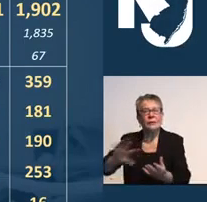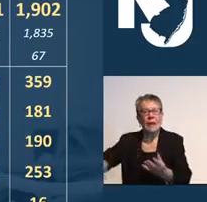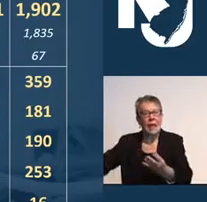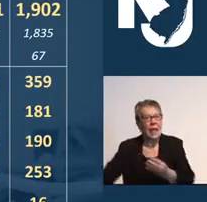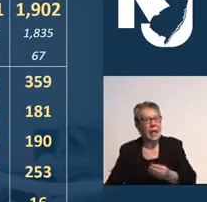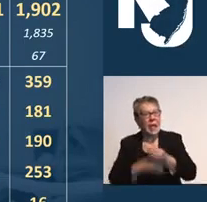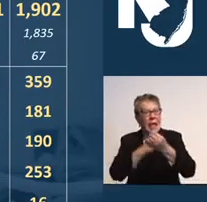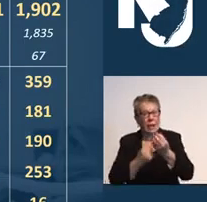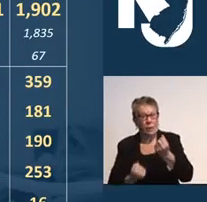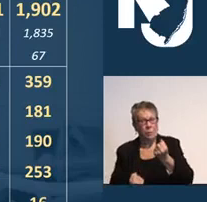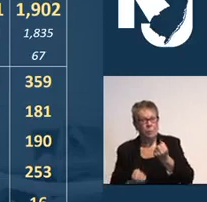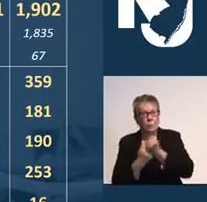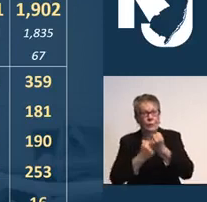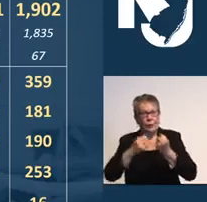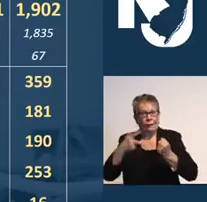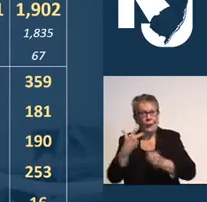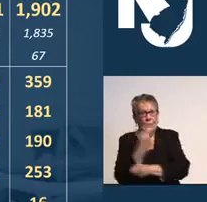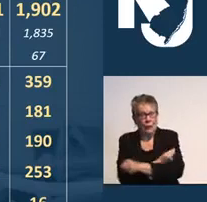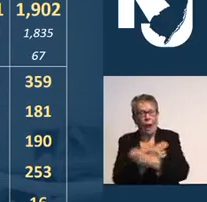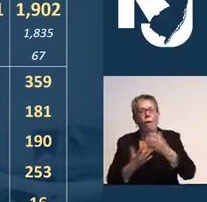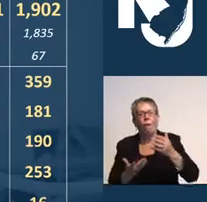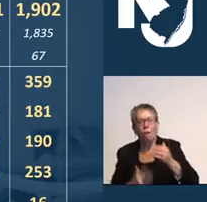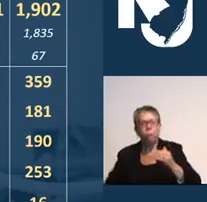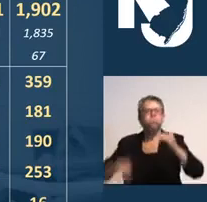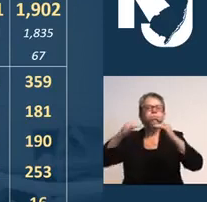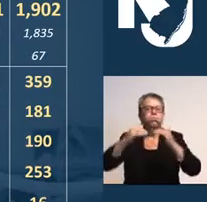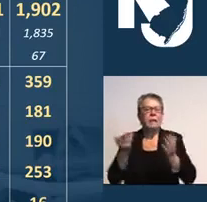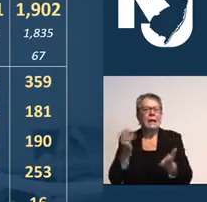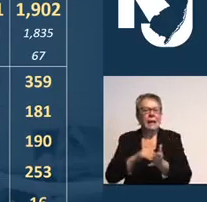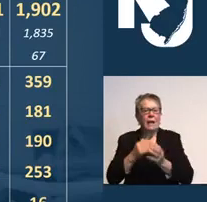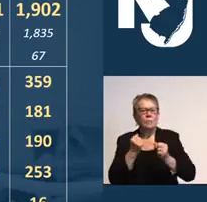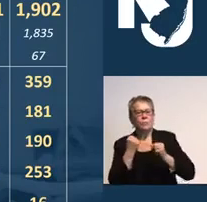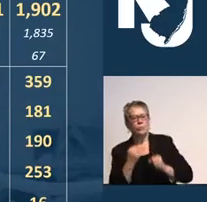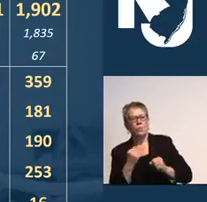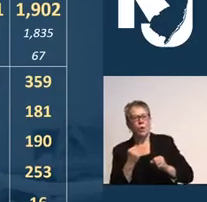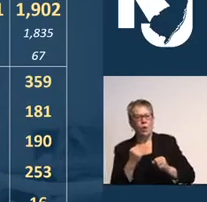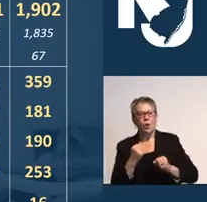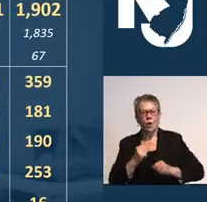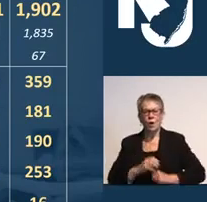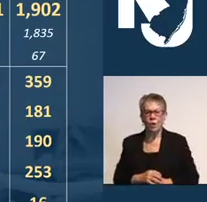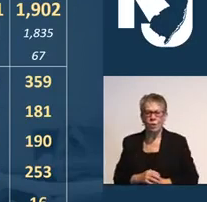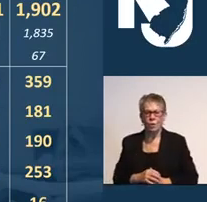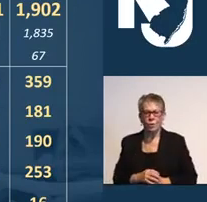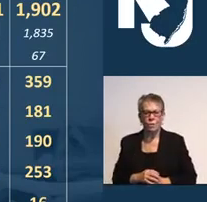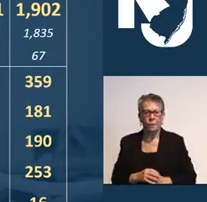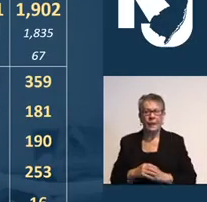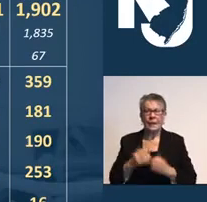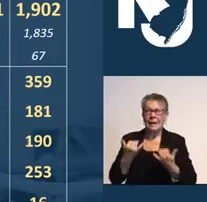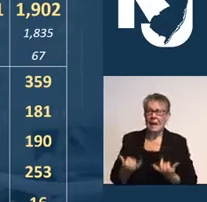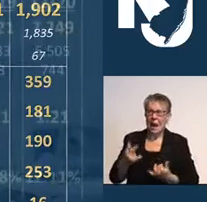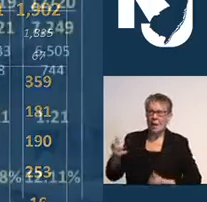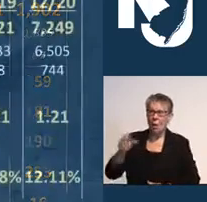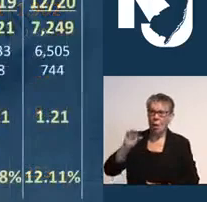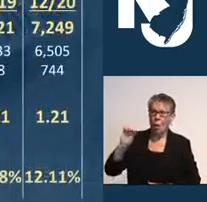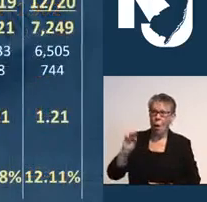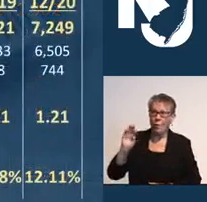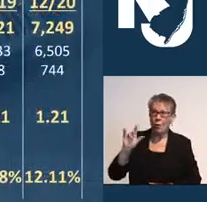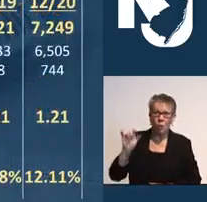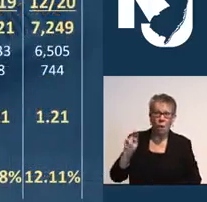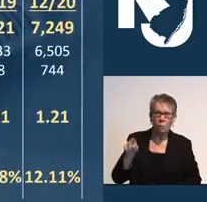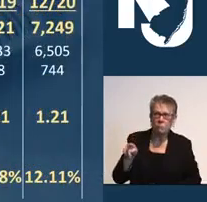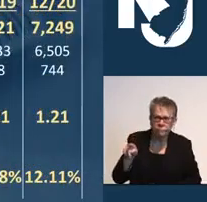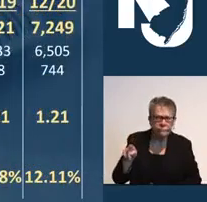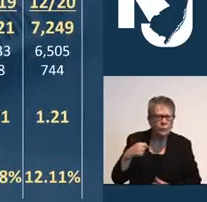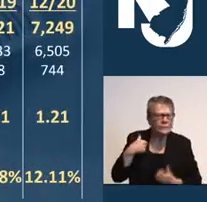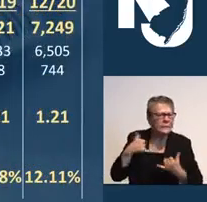Omicron variant, if it is time for your booster, get it now, plain and simple. Here are today's